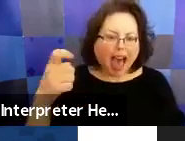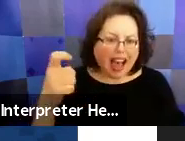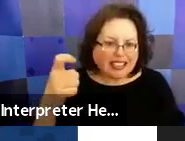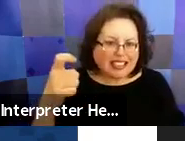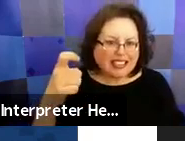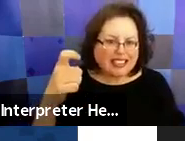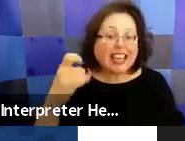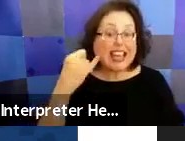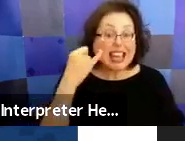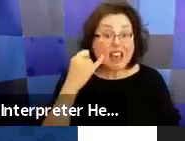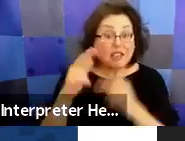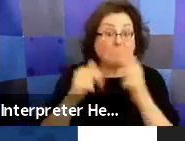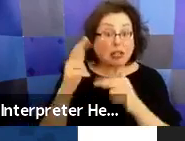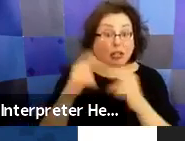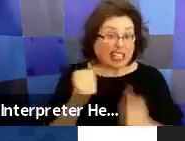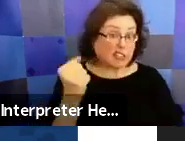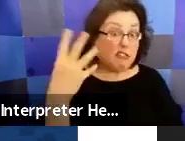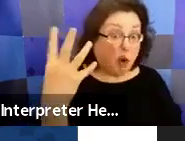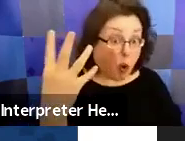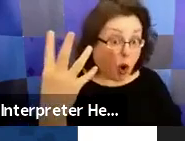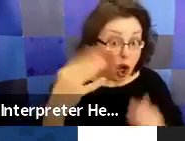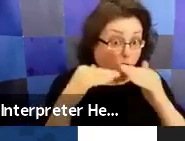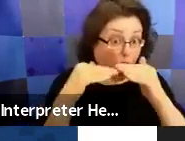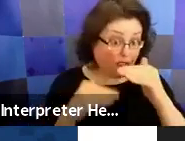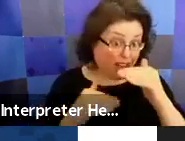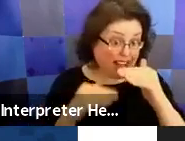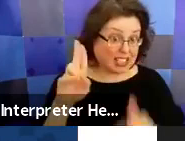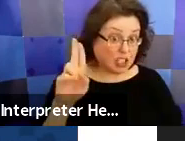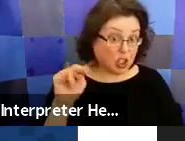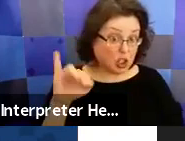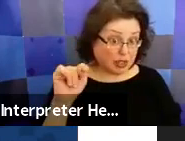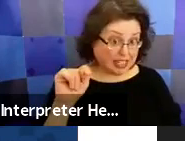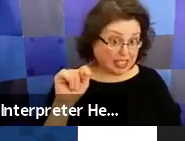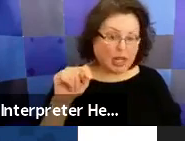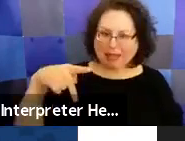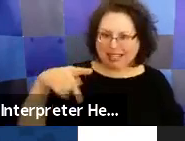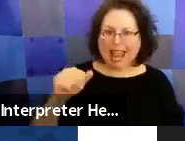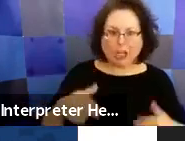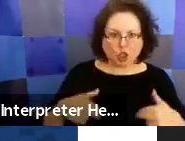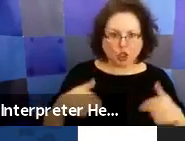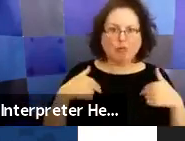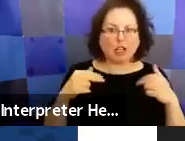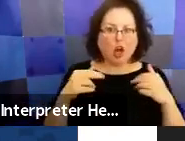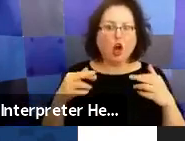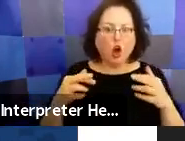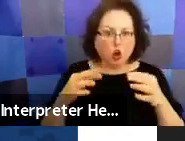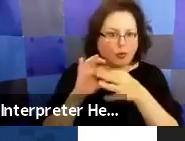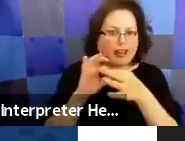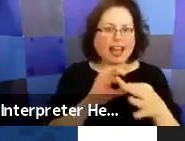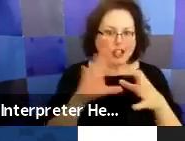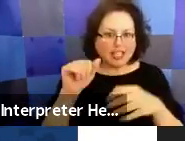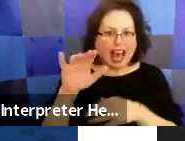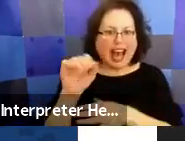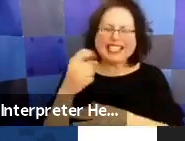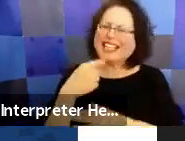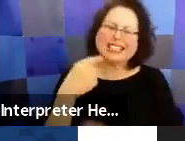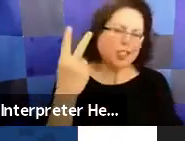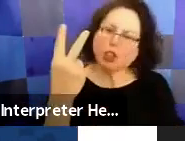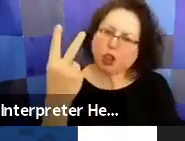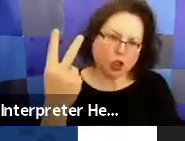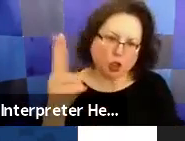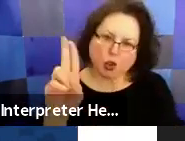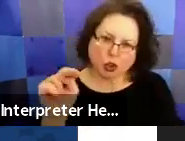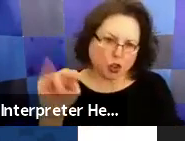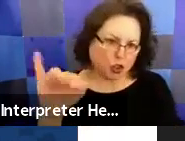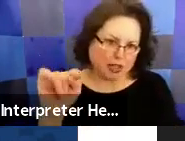if the building is 4 units or less, the PA Human Relations Act says if the building is 2 units or less. So